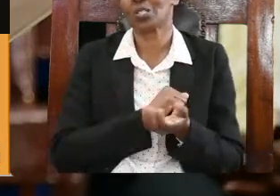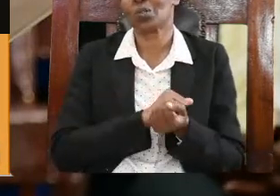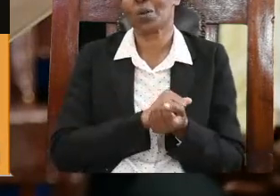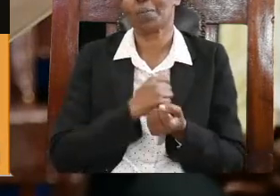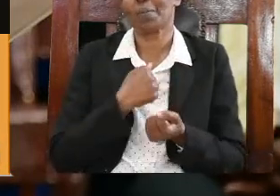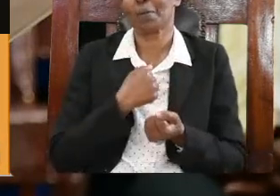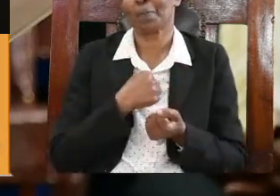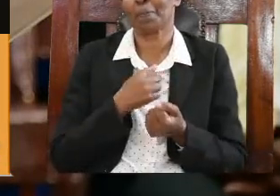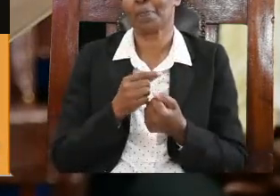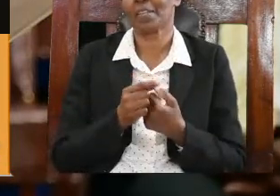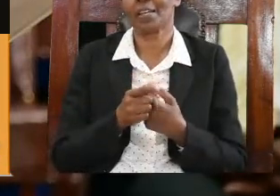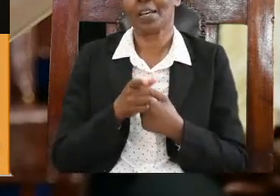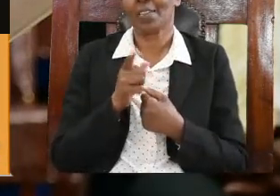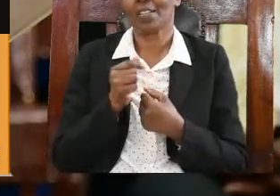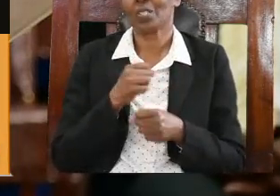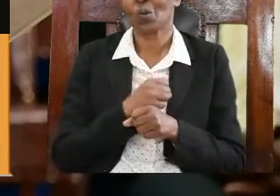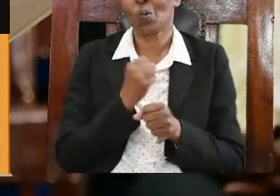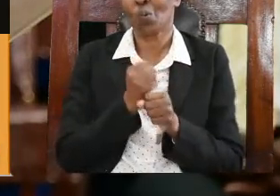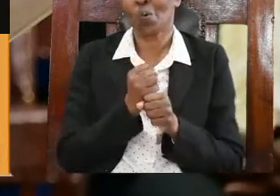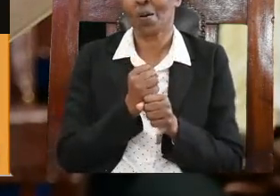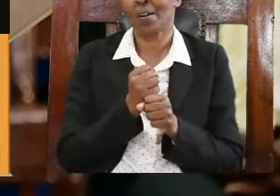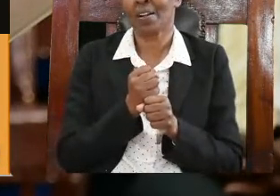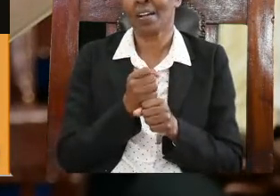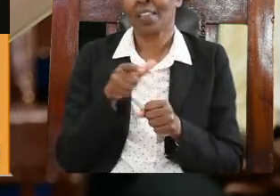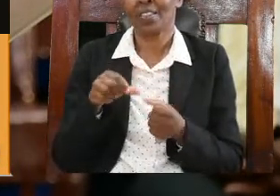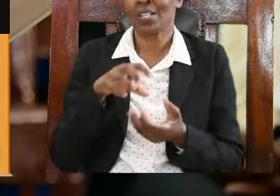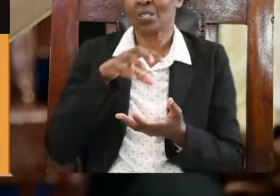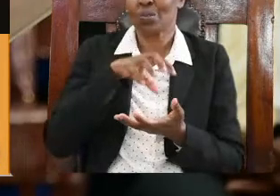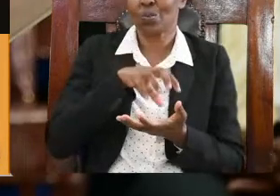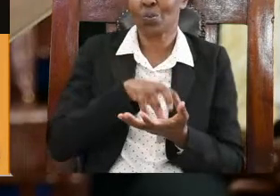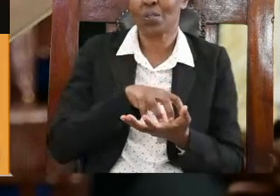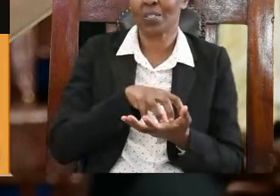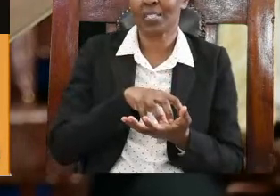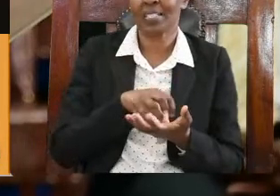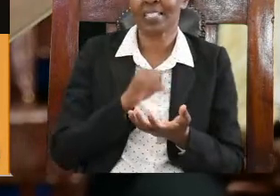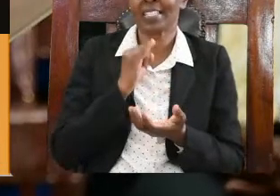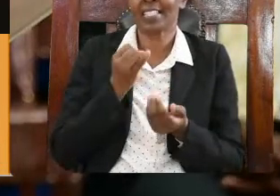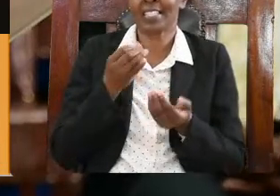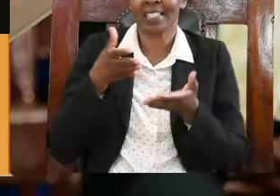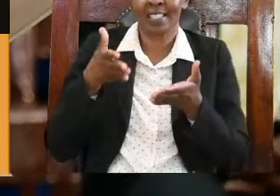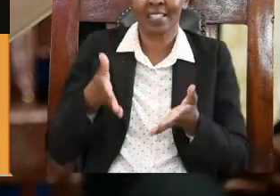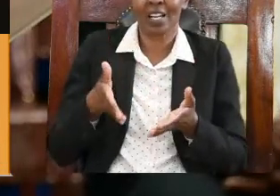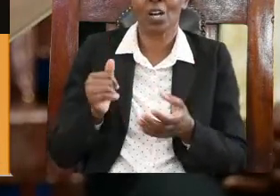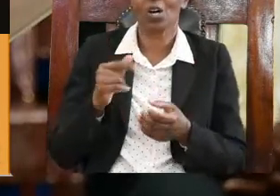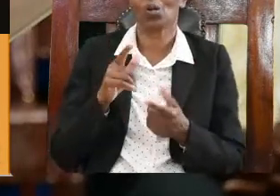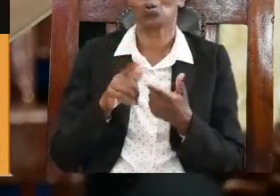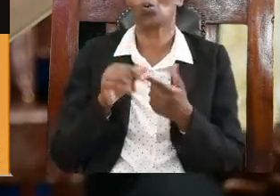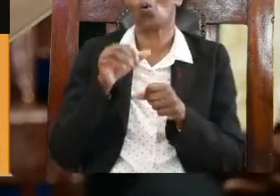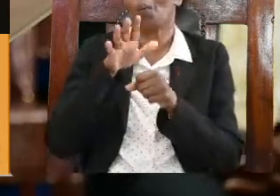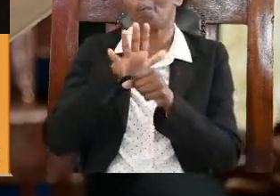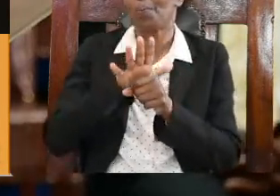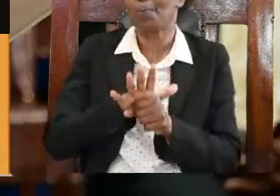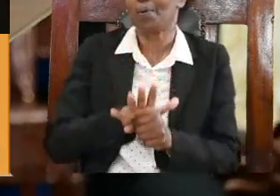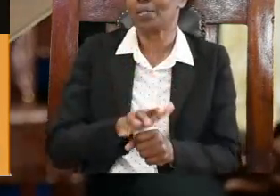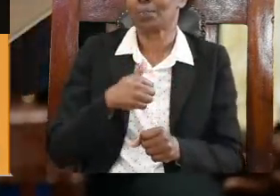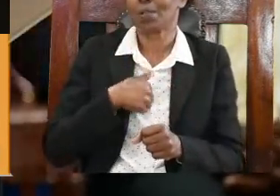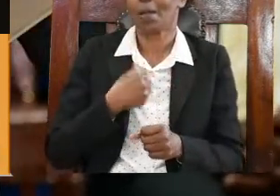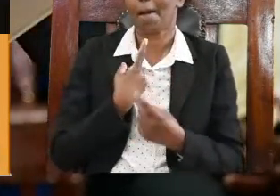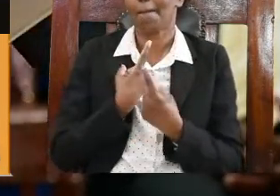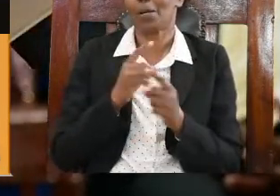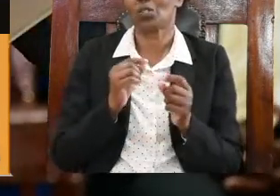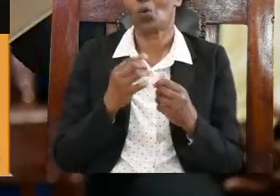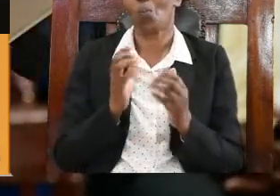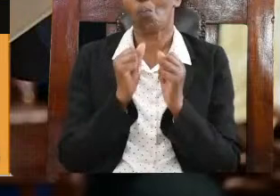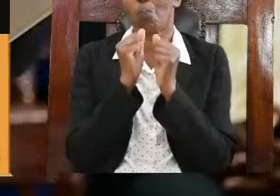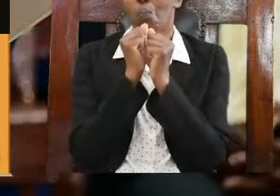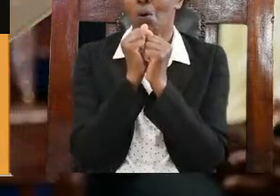Okay? That this job, this situation is actually brought to put me down. But Paul is calling you to say